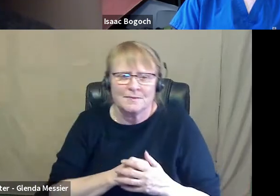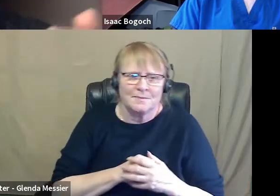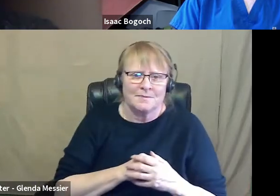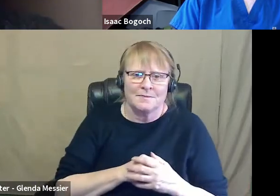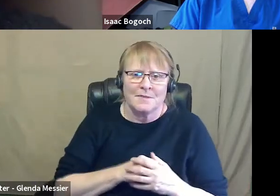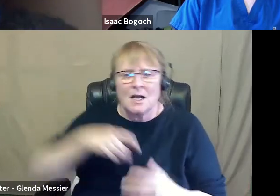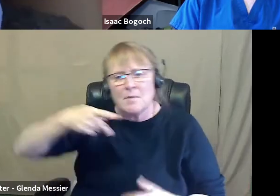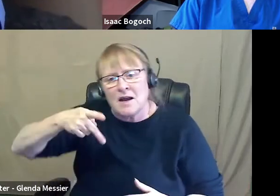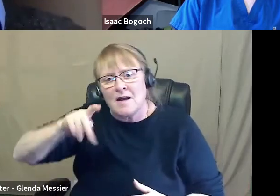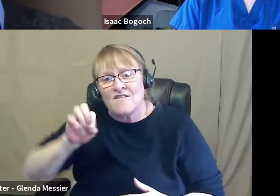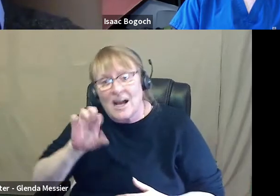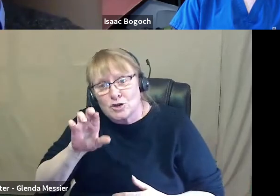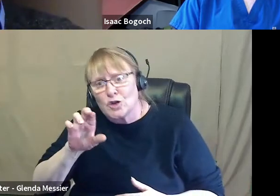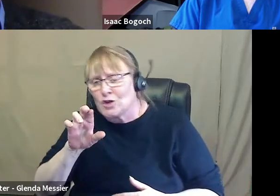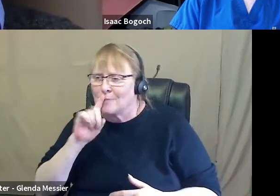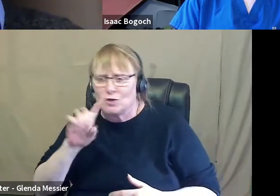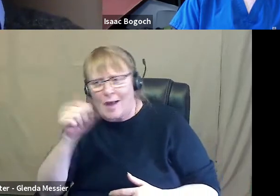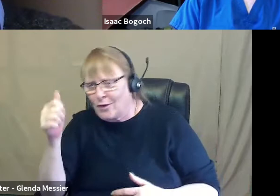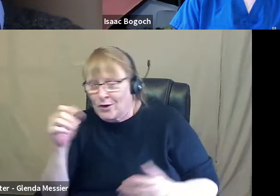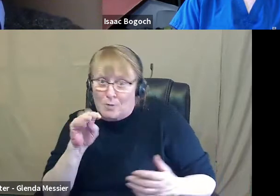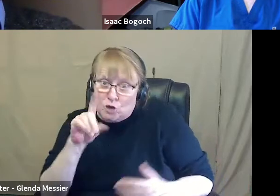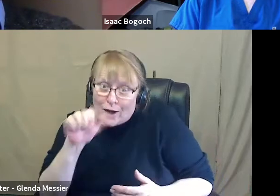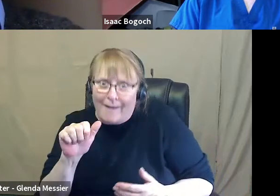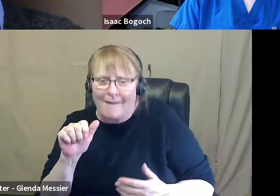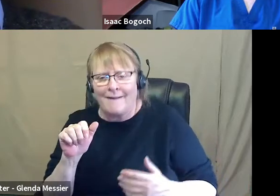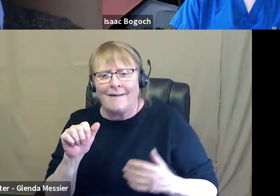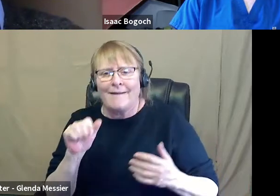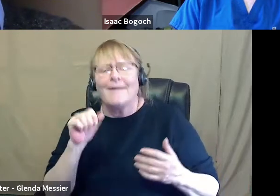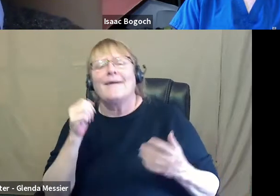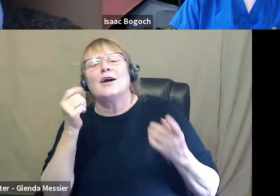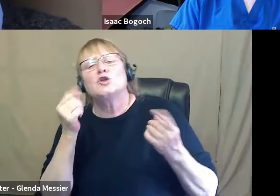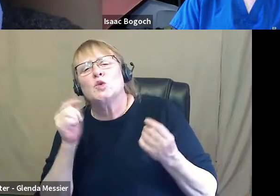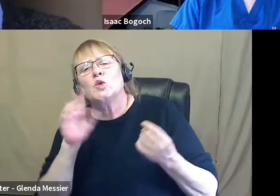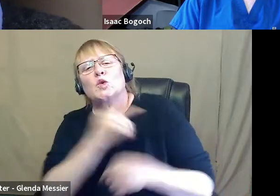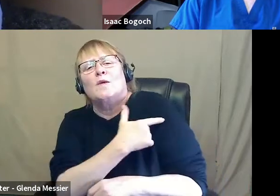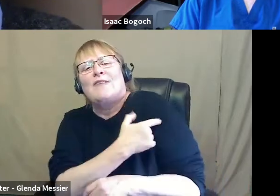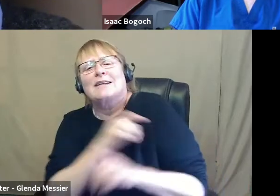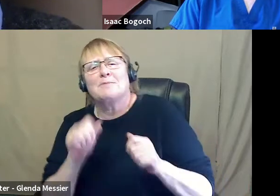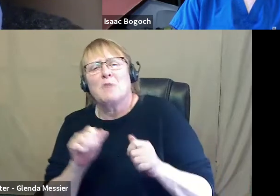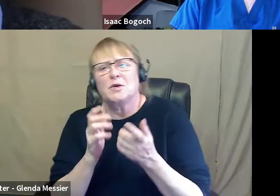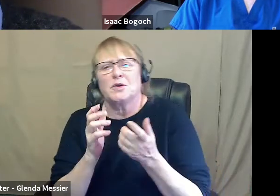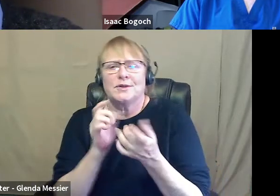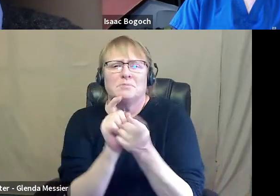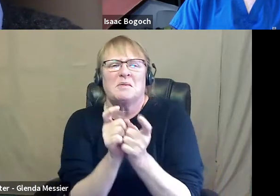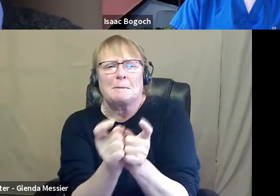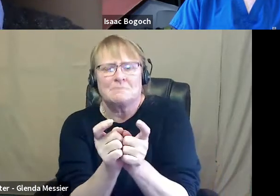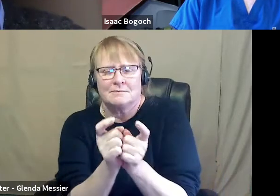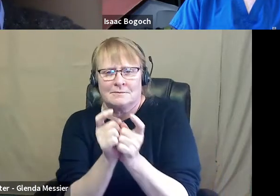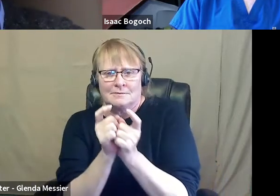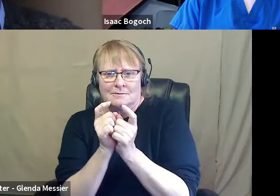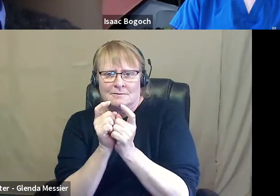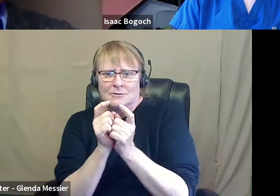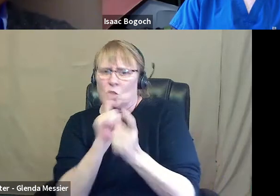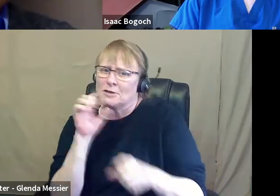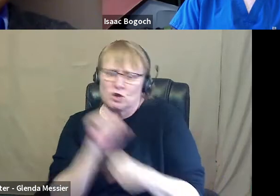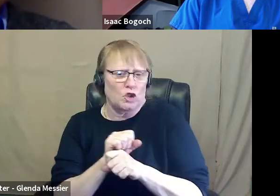Pfizer, Moderna, and I'm sure all the other companies are looking at altering their vaccines to ensure that there is good